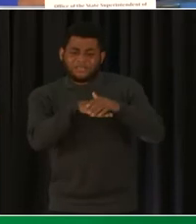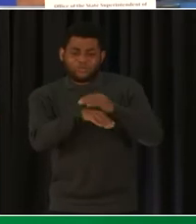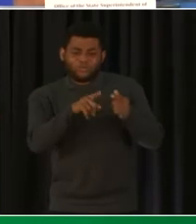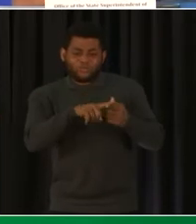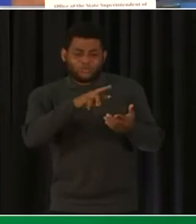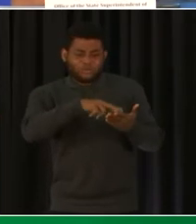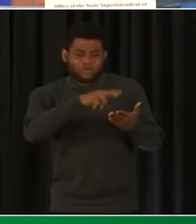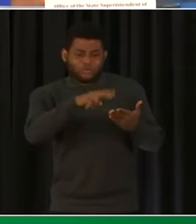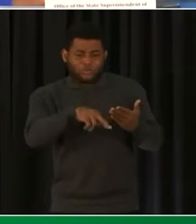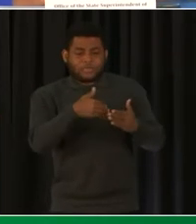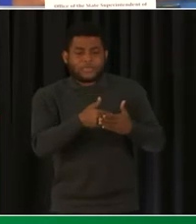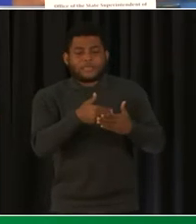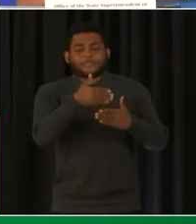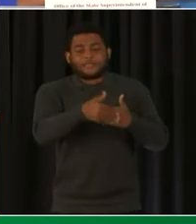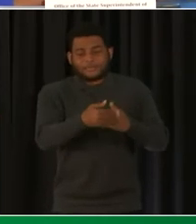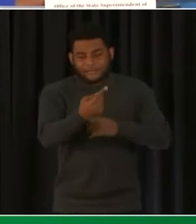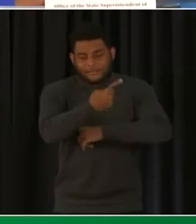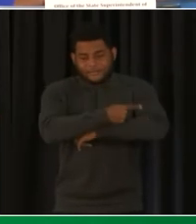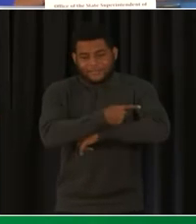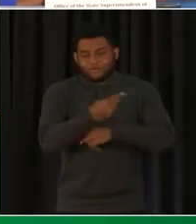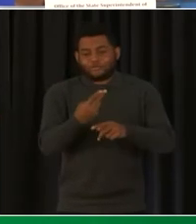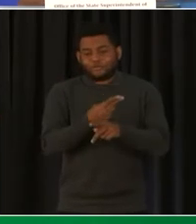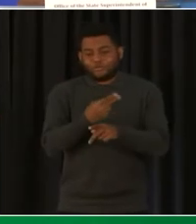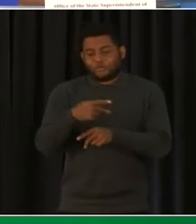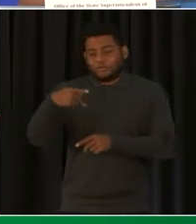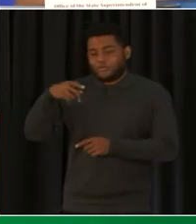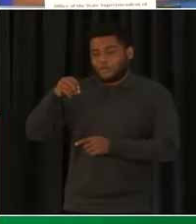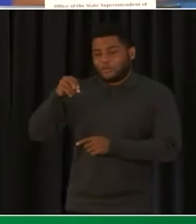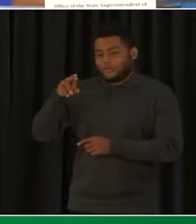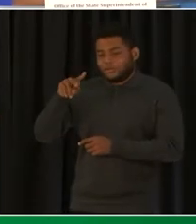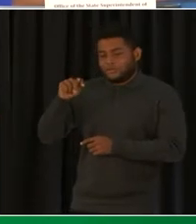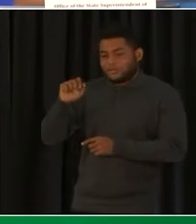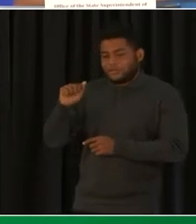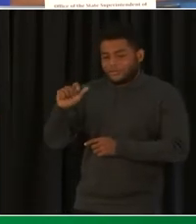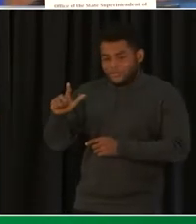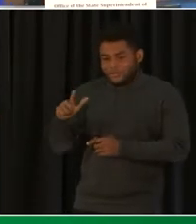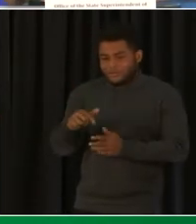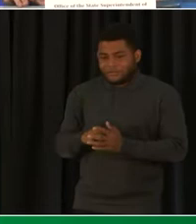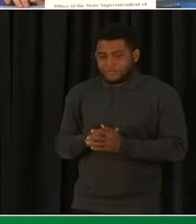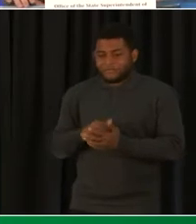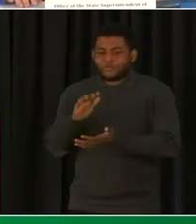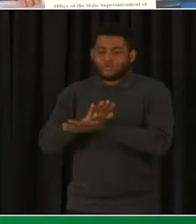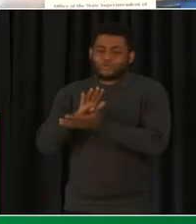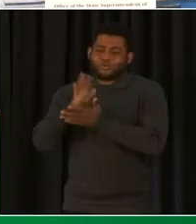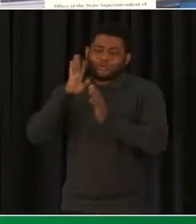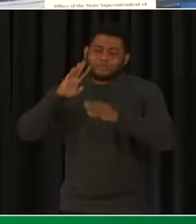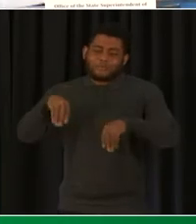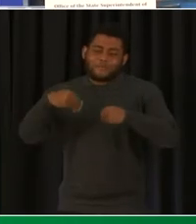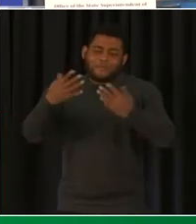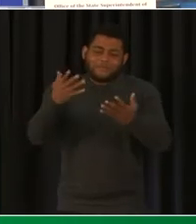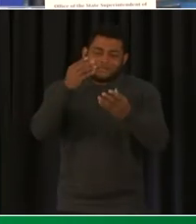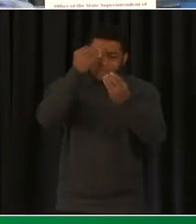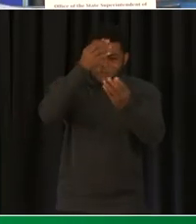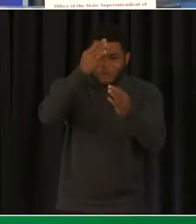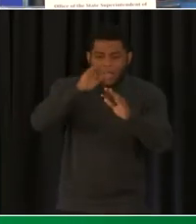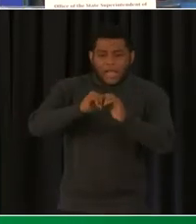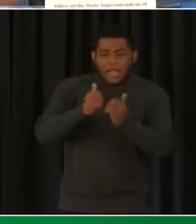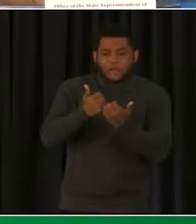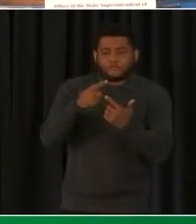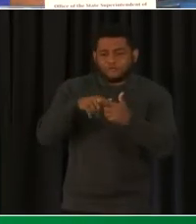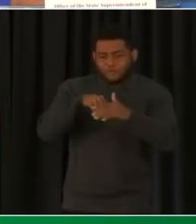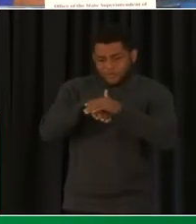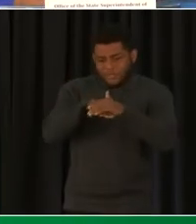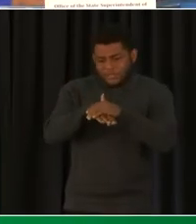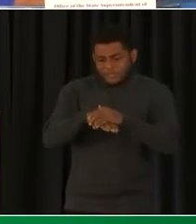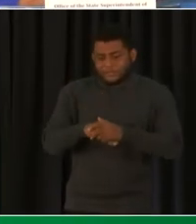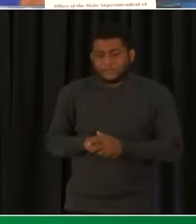the following morning using the portal that your school can give you information on how to access. So with that, I'm going to